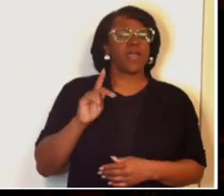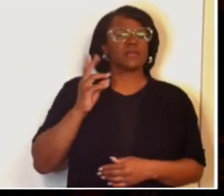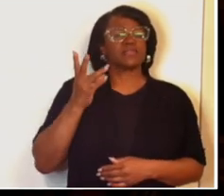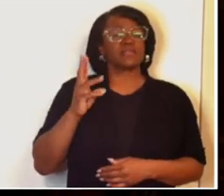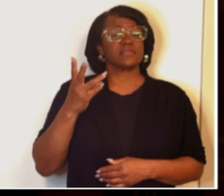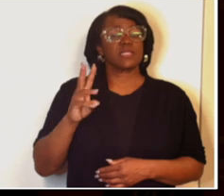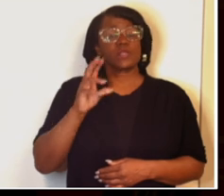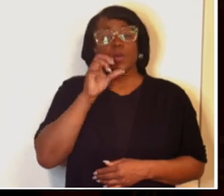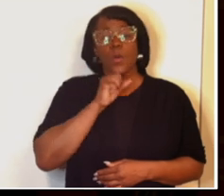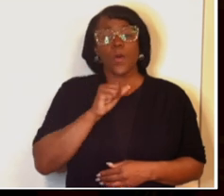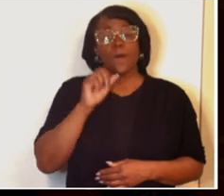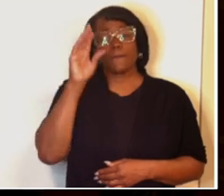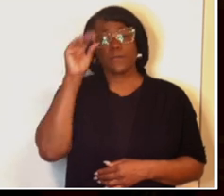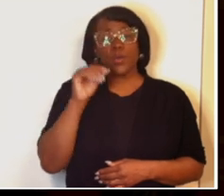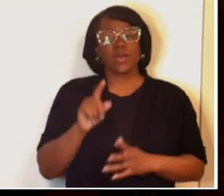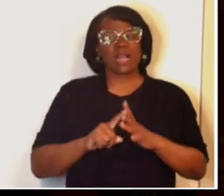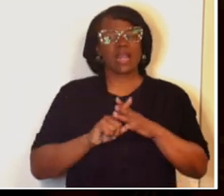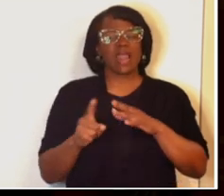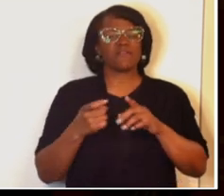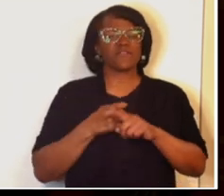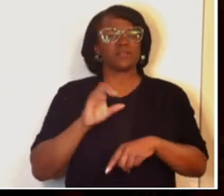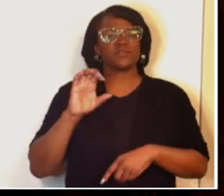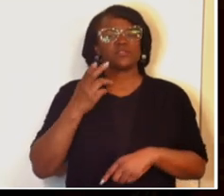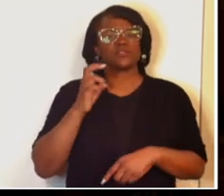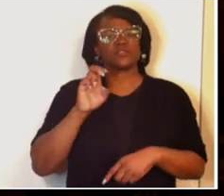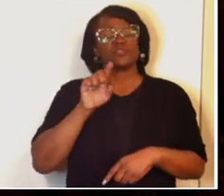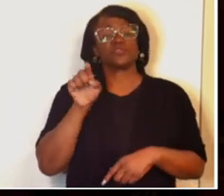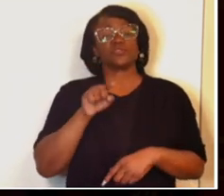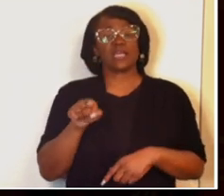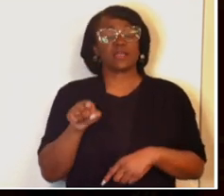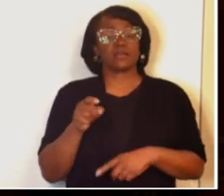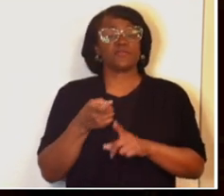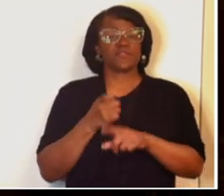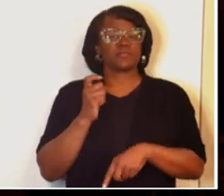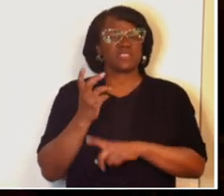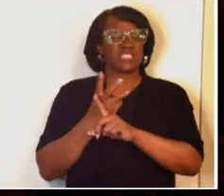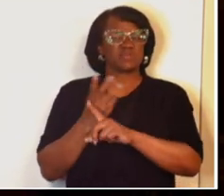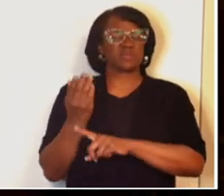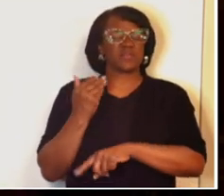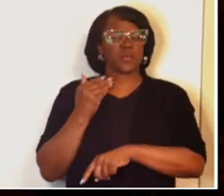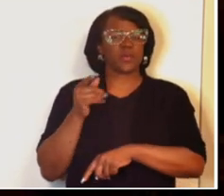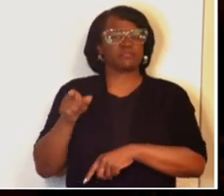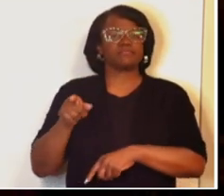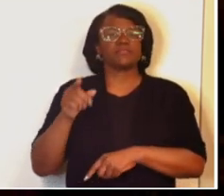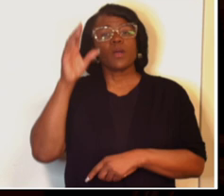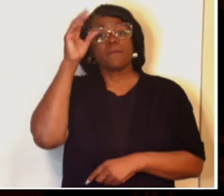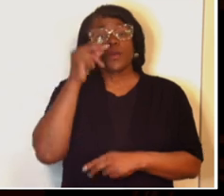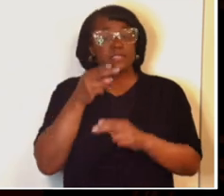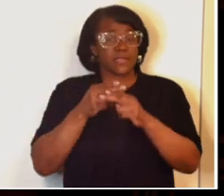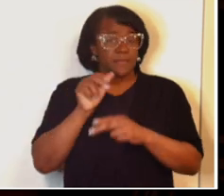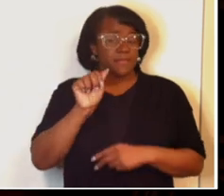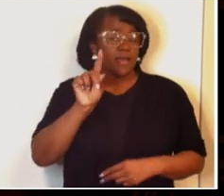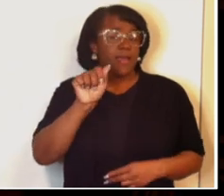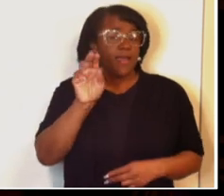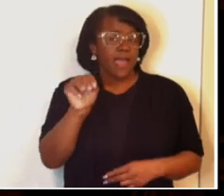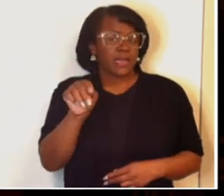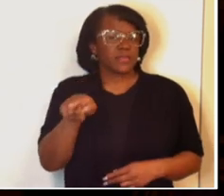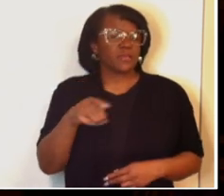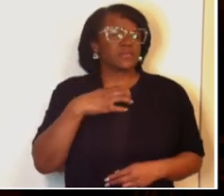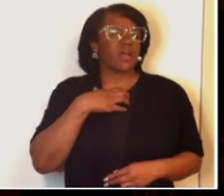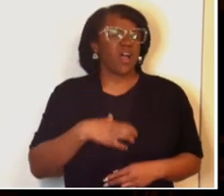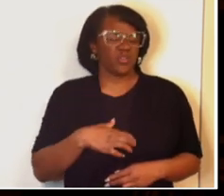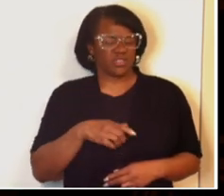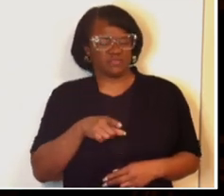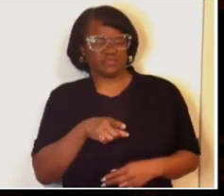from Czechoslovakia about 6 months before. The boy's name was Adam, and he was hungry and looked very